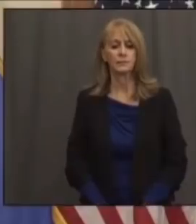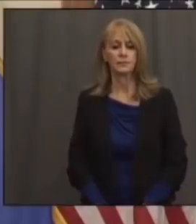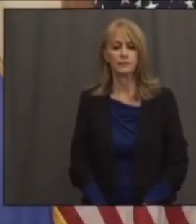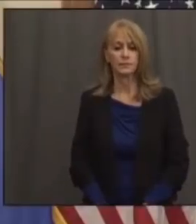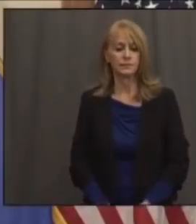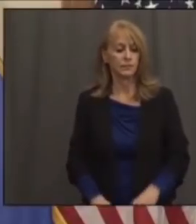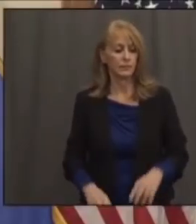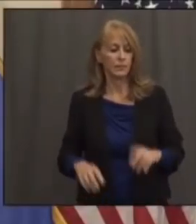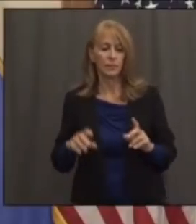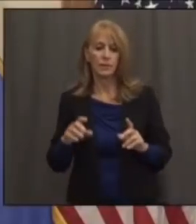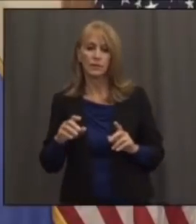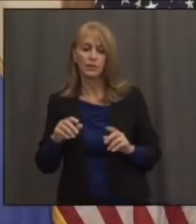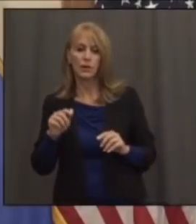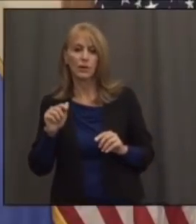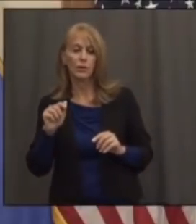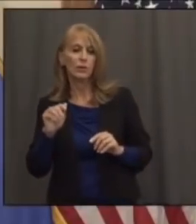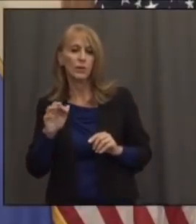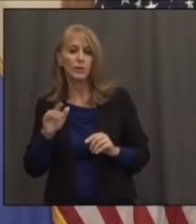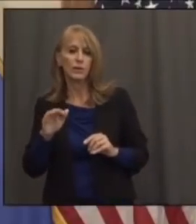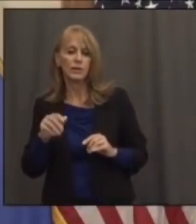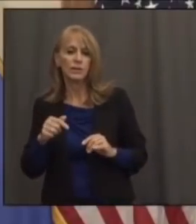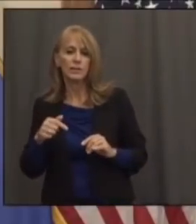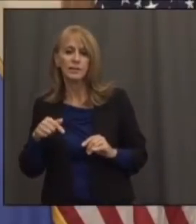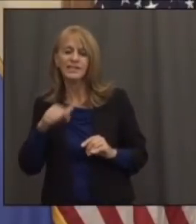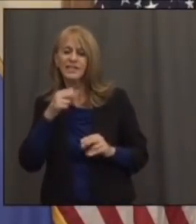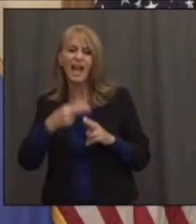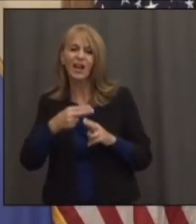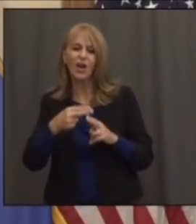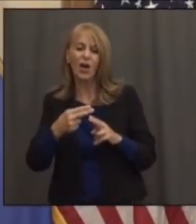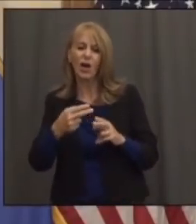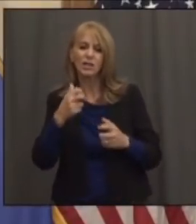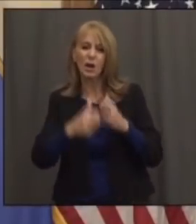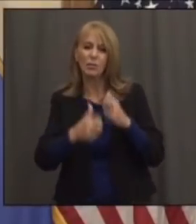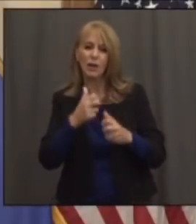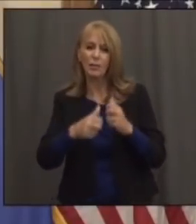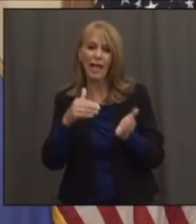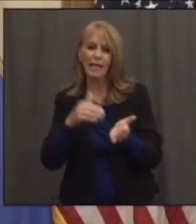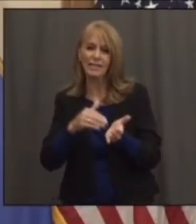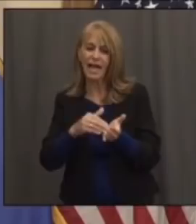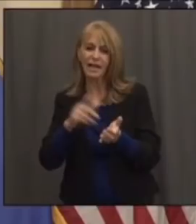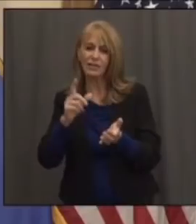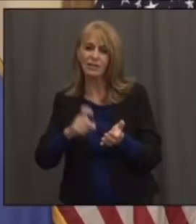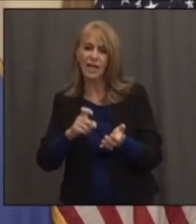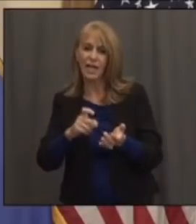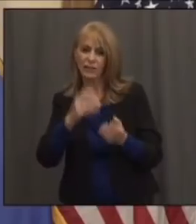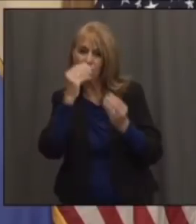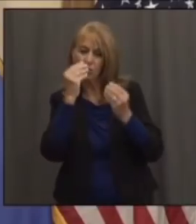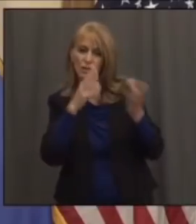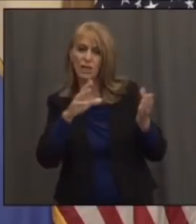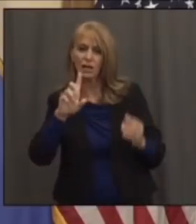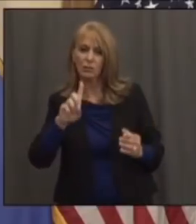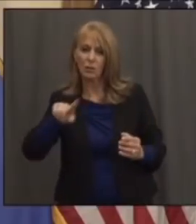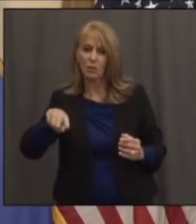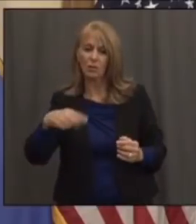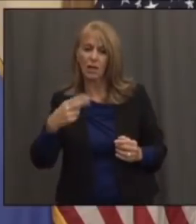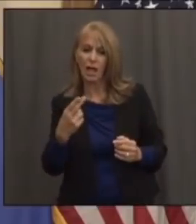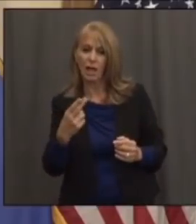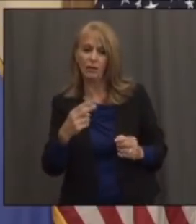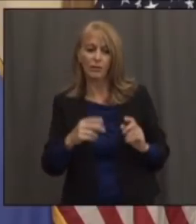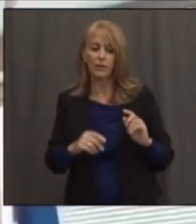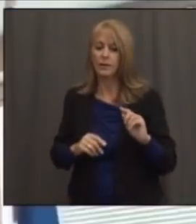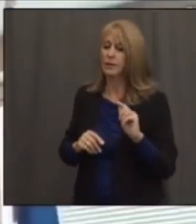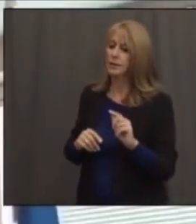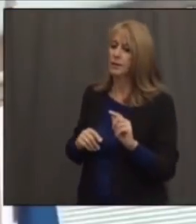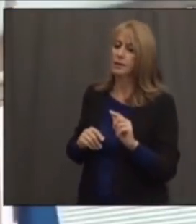this isn't like an adverse effect or a problem that physicians have to report to DPH? It's